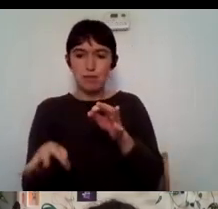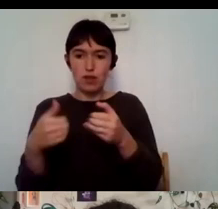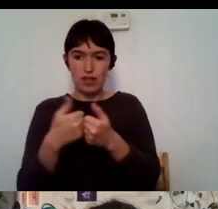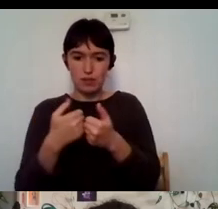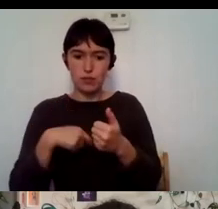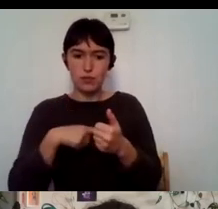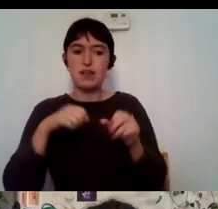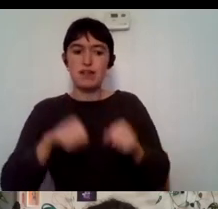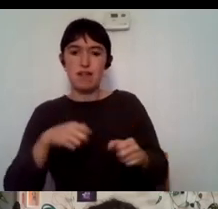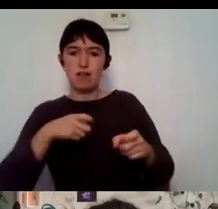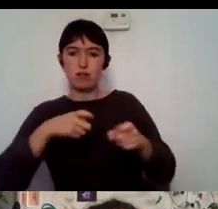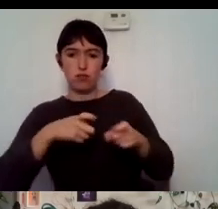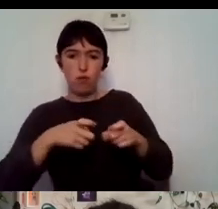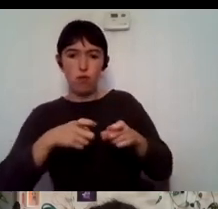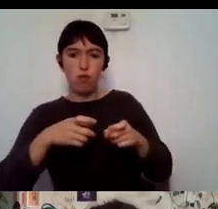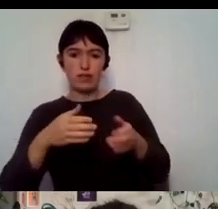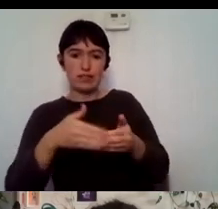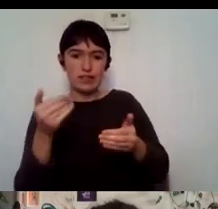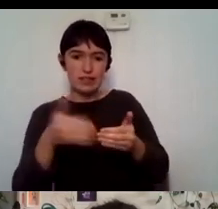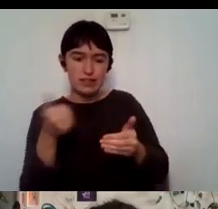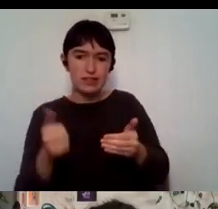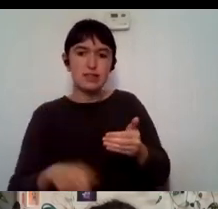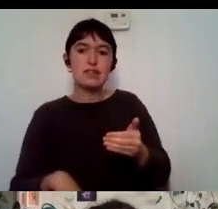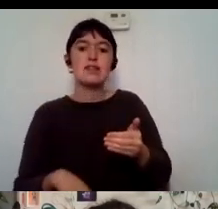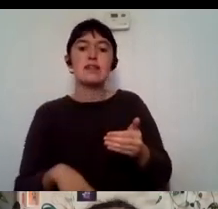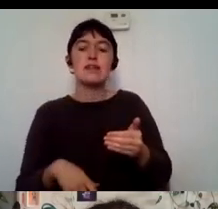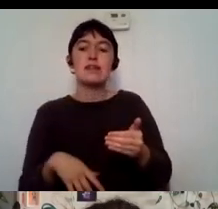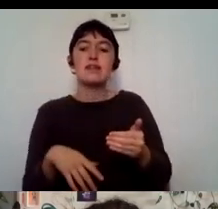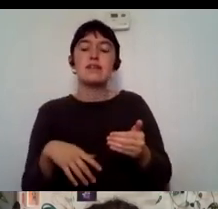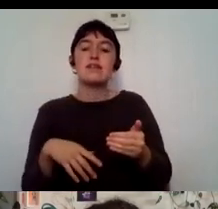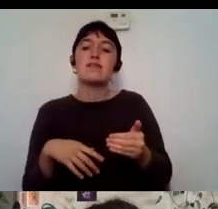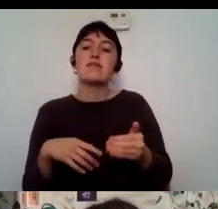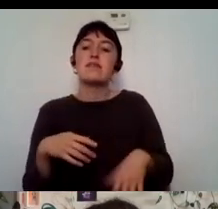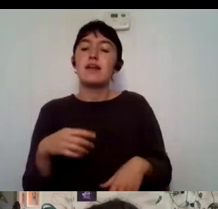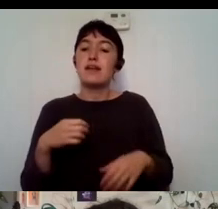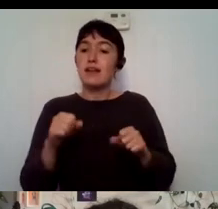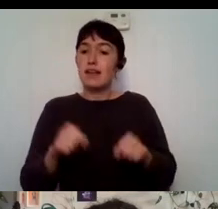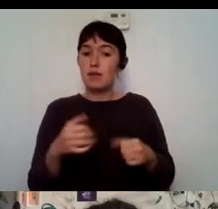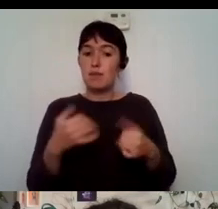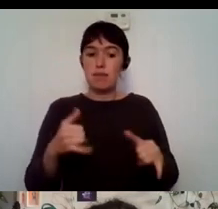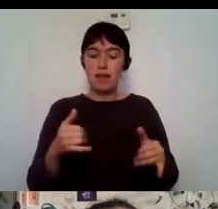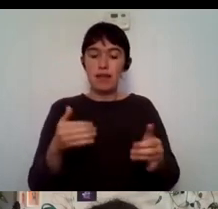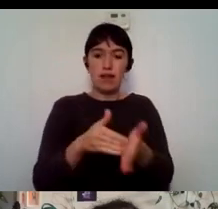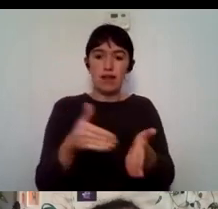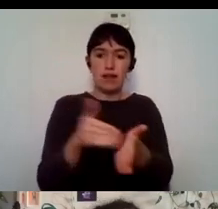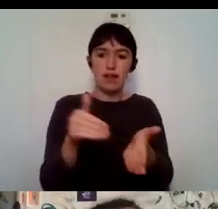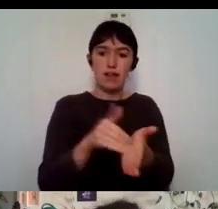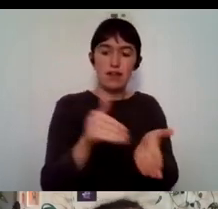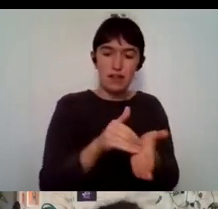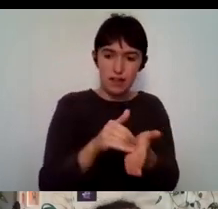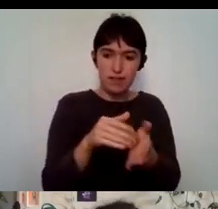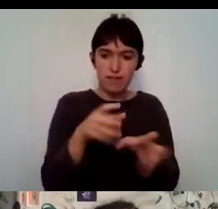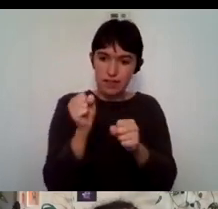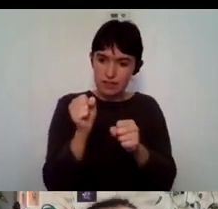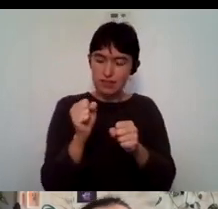easily, and we can also get people to play rapidly as well. So those are the kinds of games that we tend to use in the lab. Super